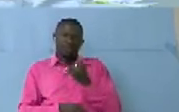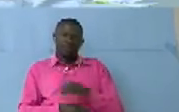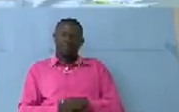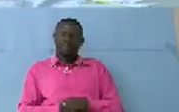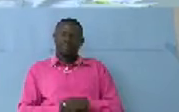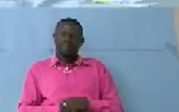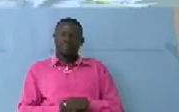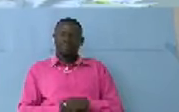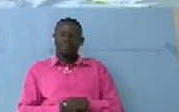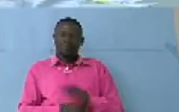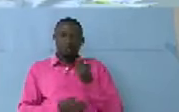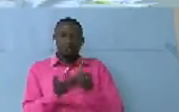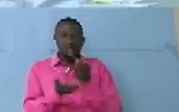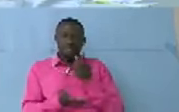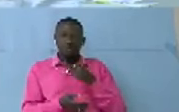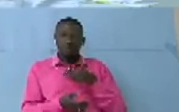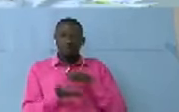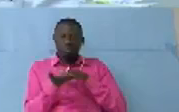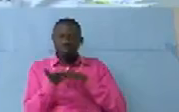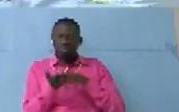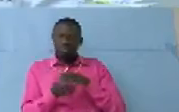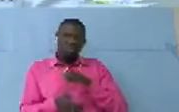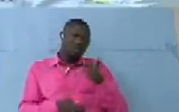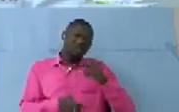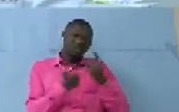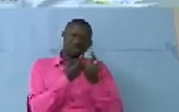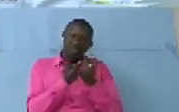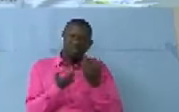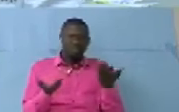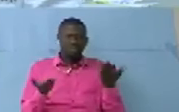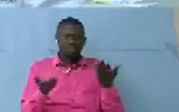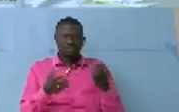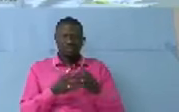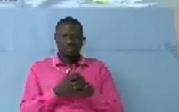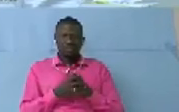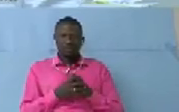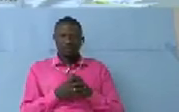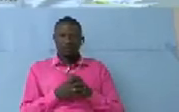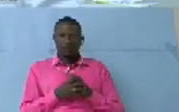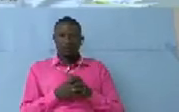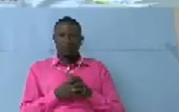Yes. Are you taking medication for anything else?